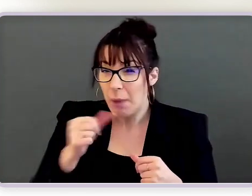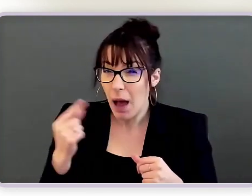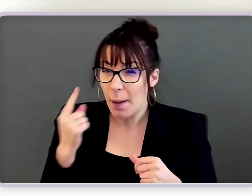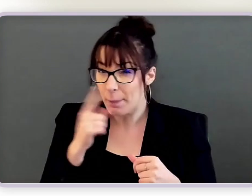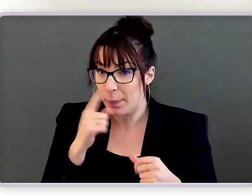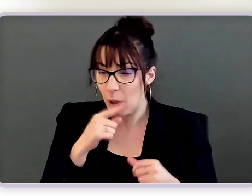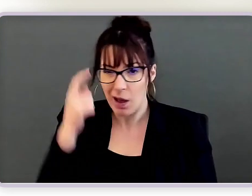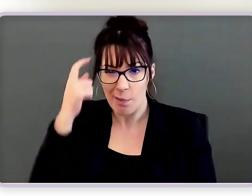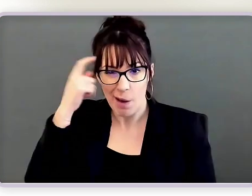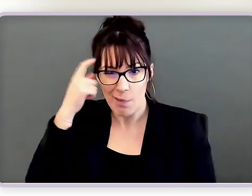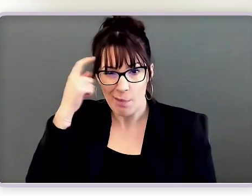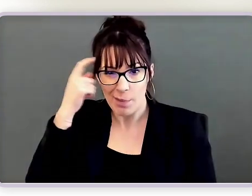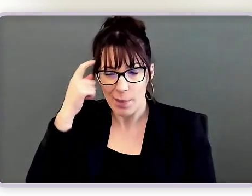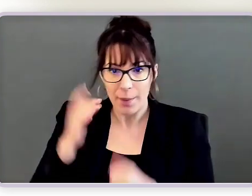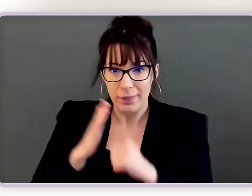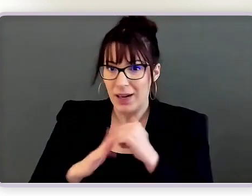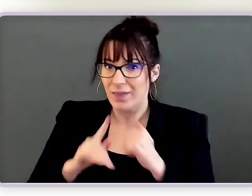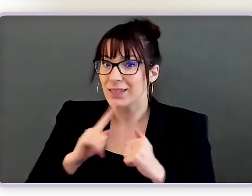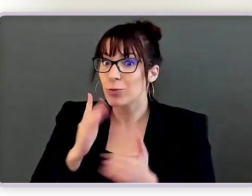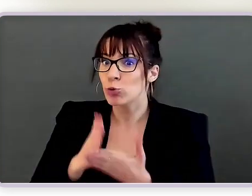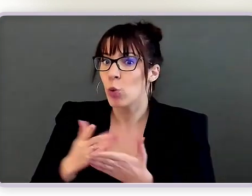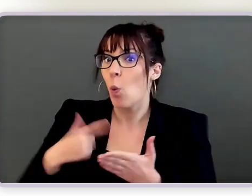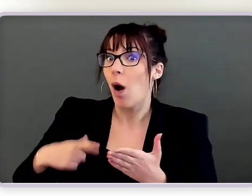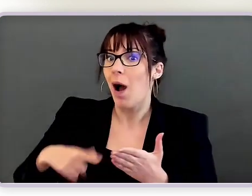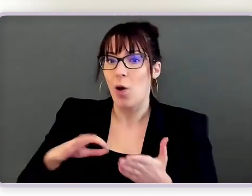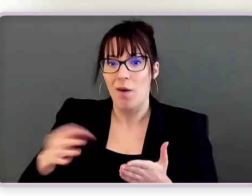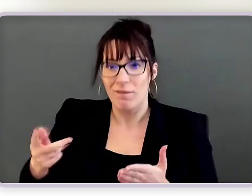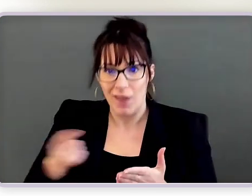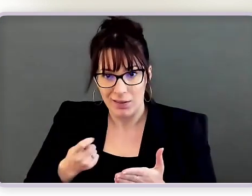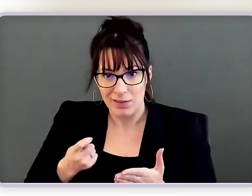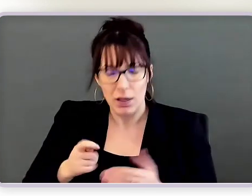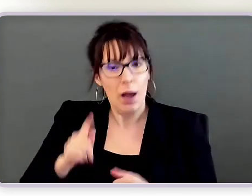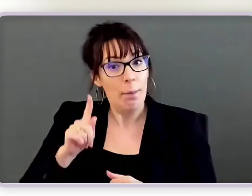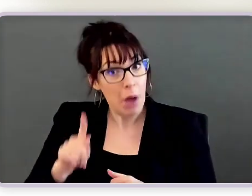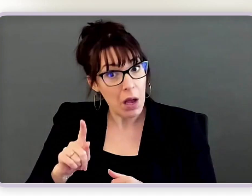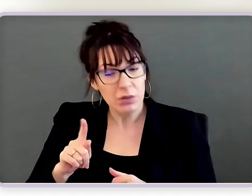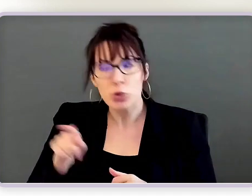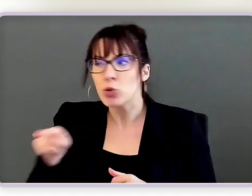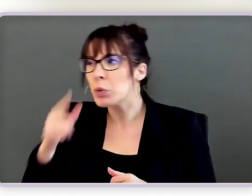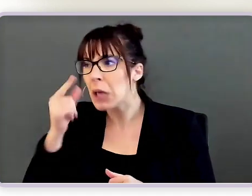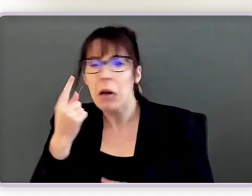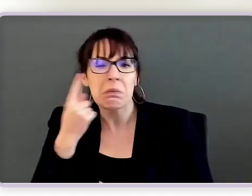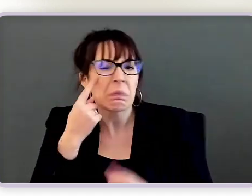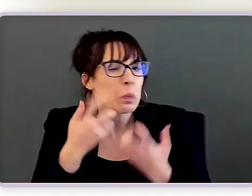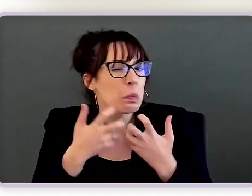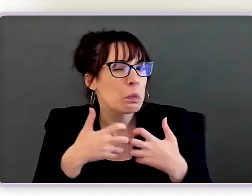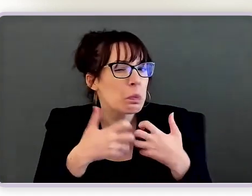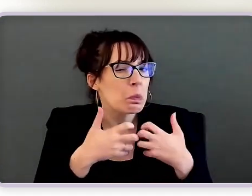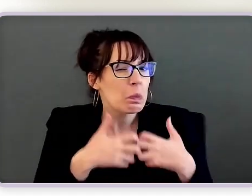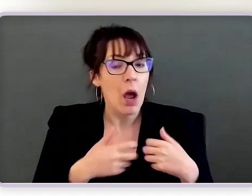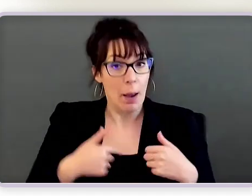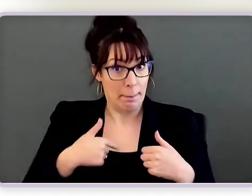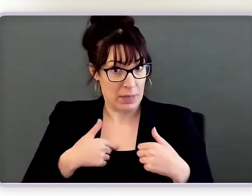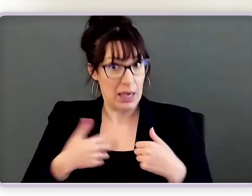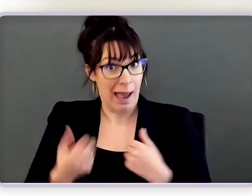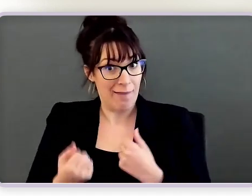if you like. And I recall one of my clients who believed they had been discriminated against because they